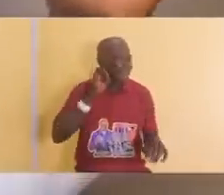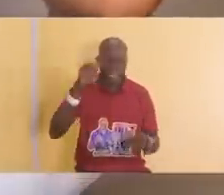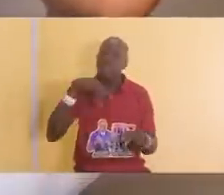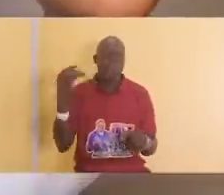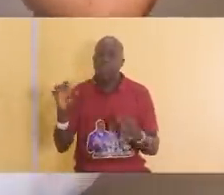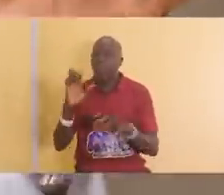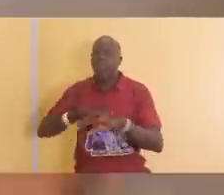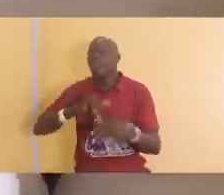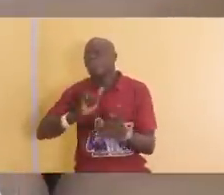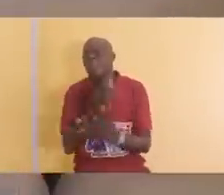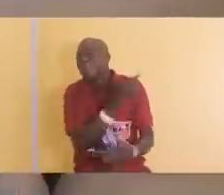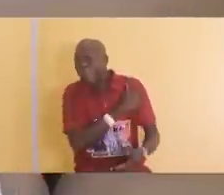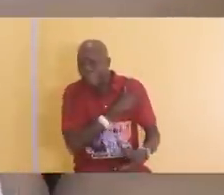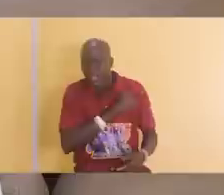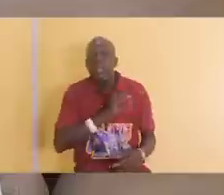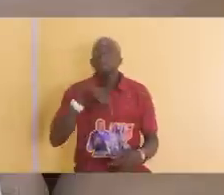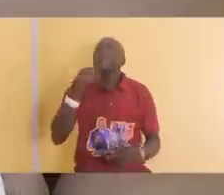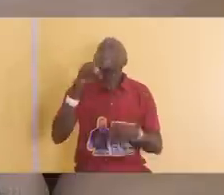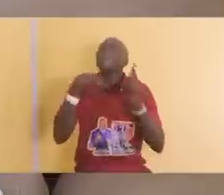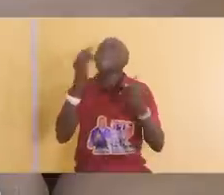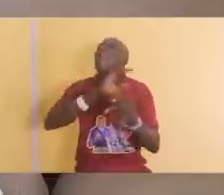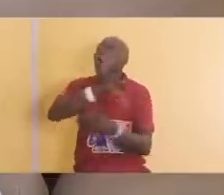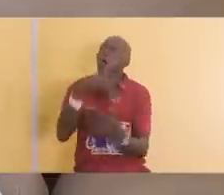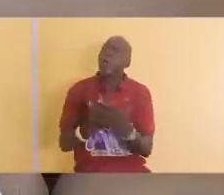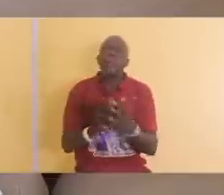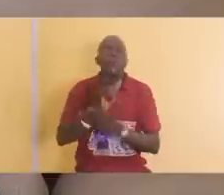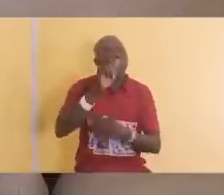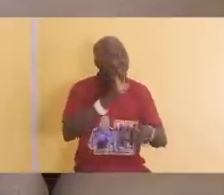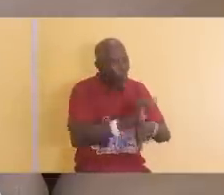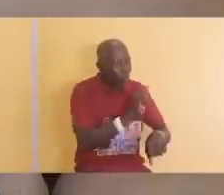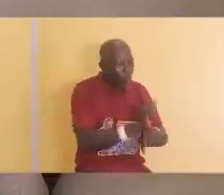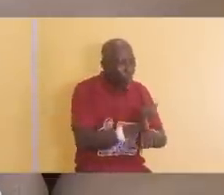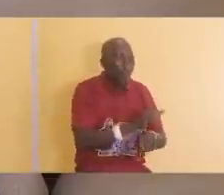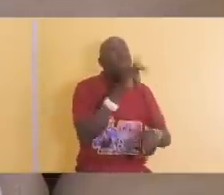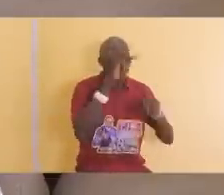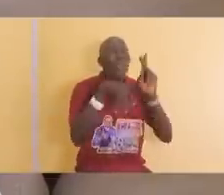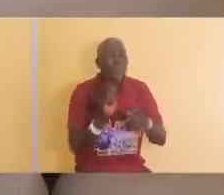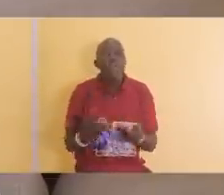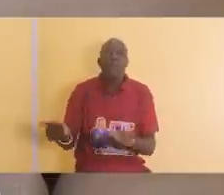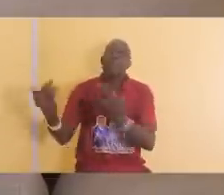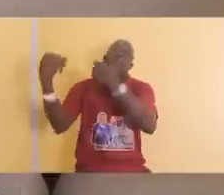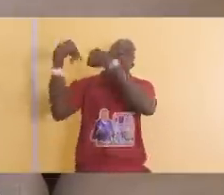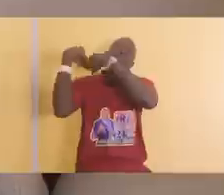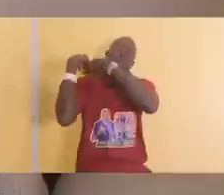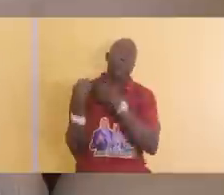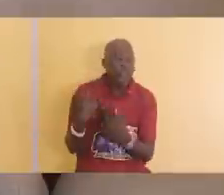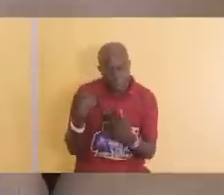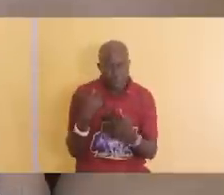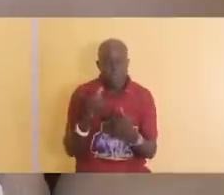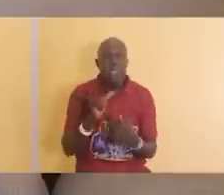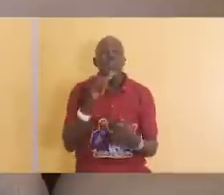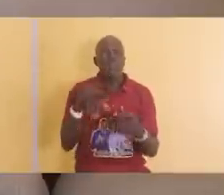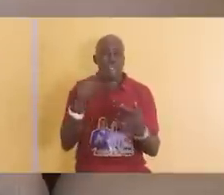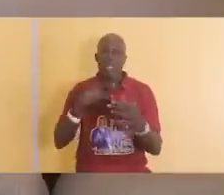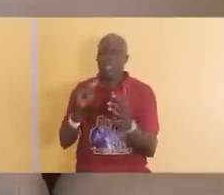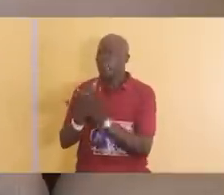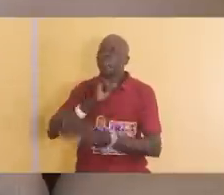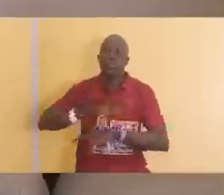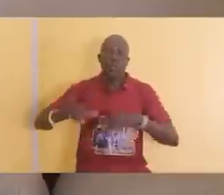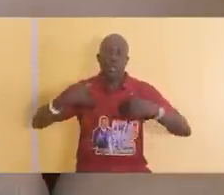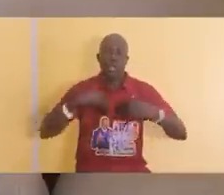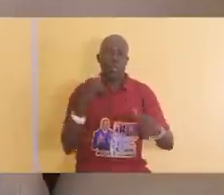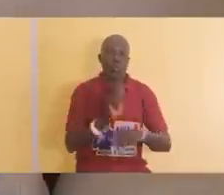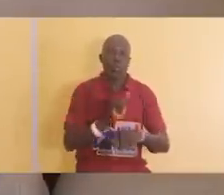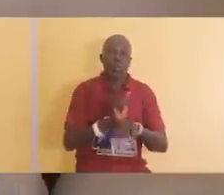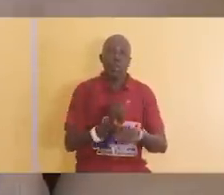to le sa lo. Did you call the people? Because I want to ba sise. The people that work. Na ye man die eru yen le. You praise that Lord upon them. Yes, ko sise. Is that you are not